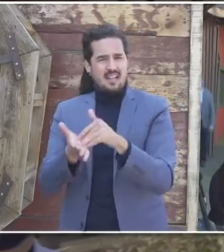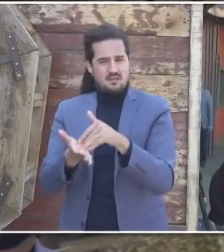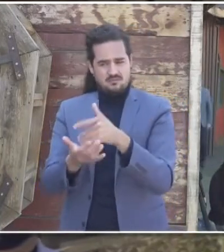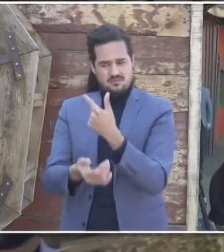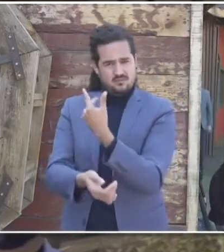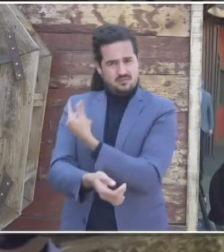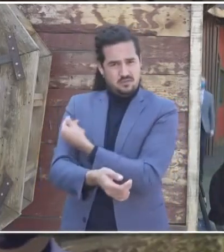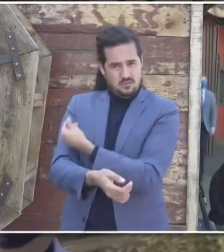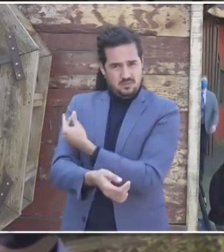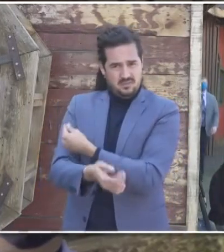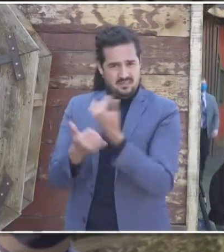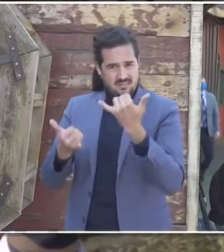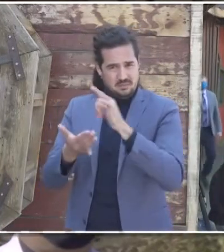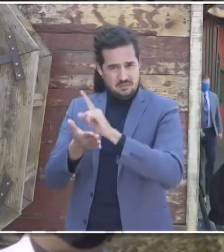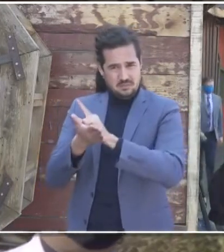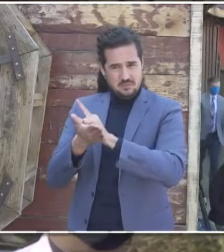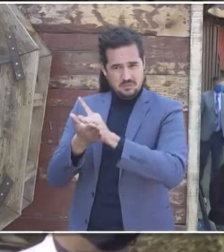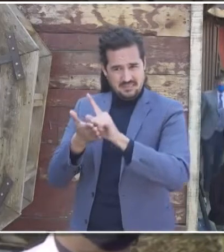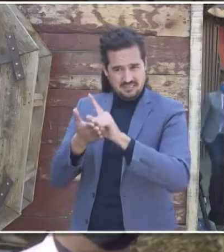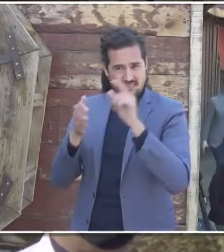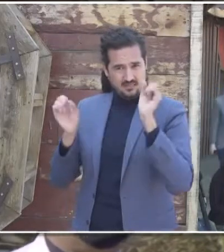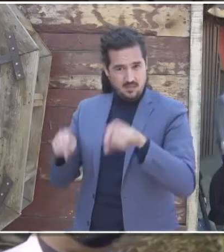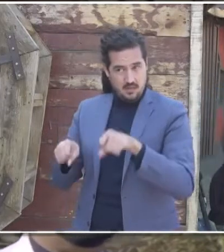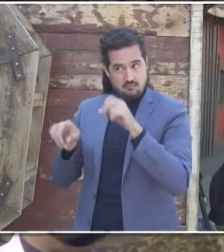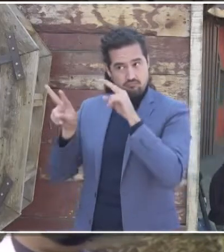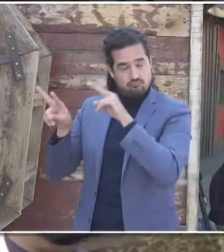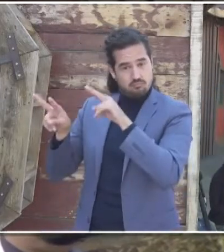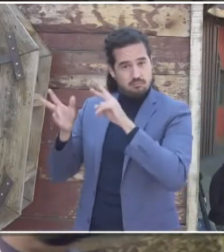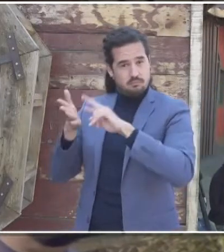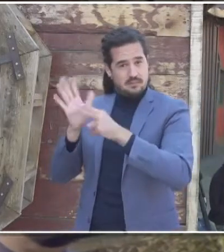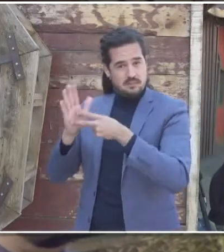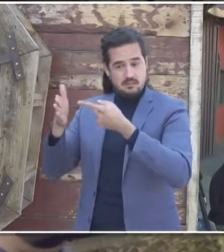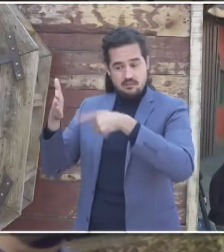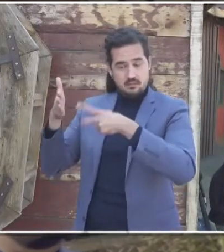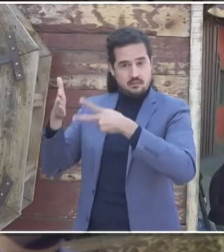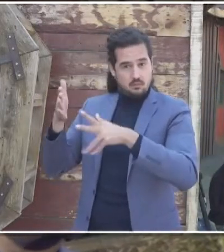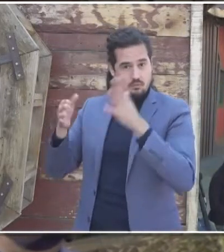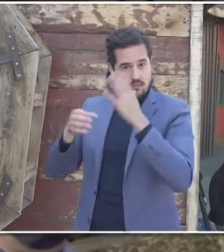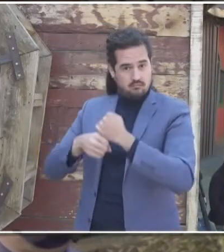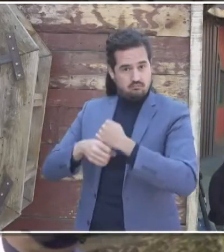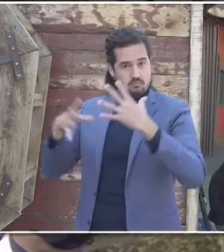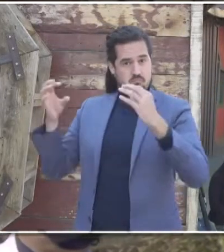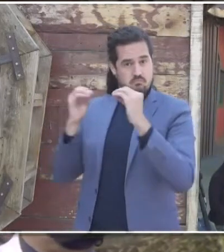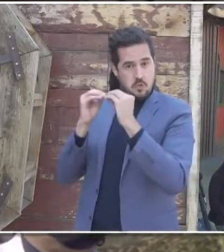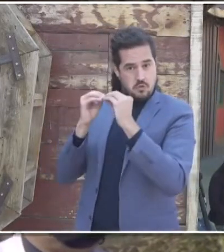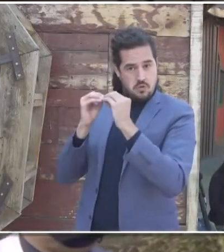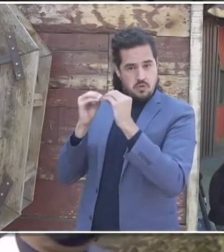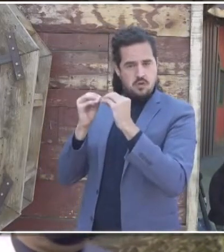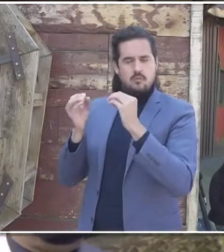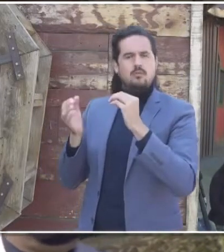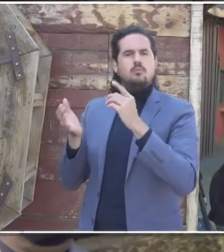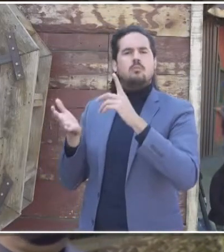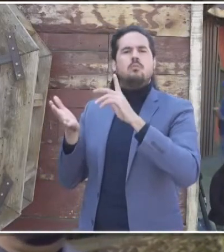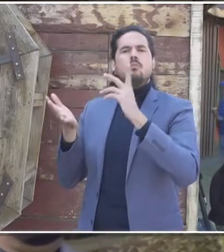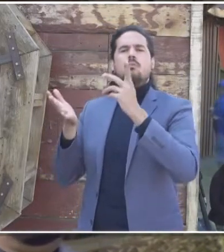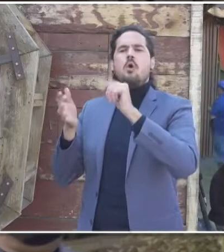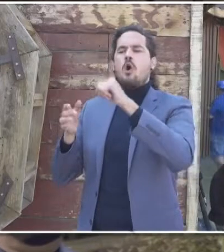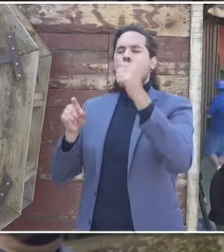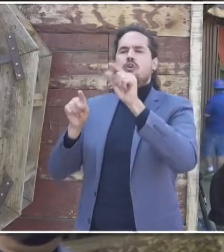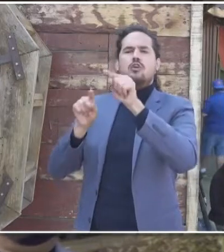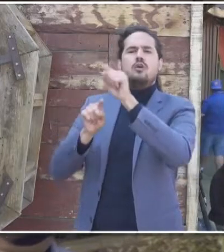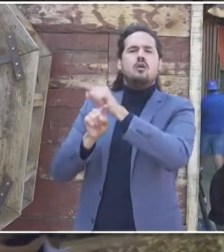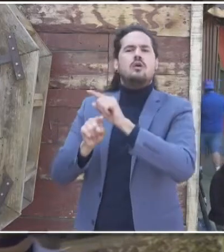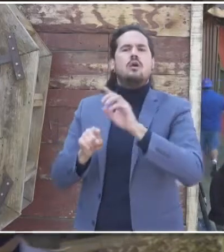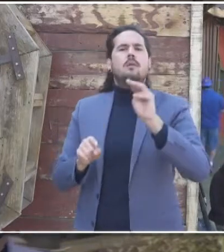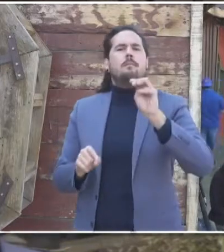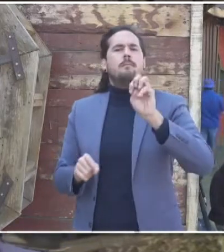expect that in the coming weeks? And what about other counties such as Merced County, Madera County, other Valley counties? And there's just been